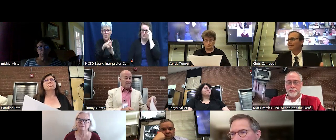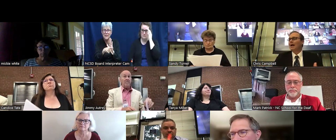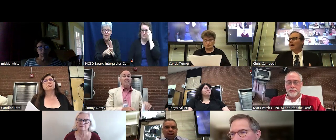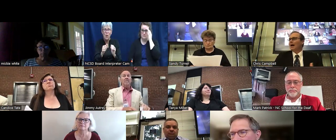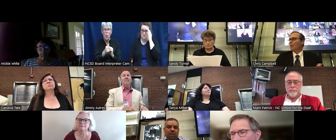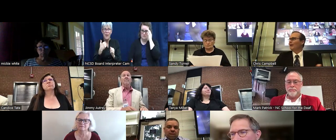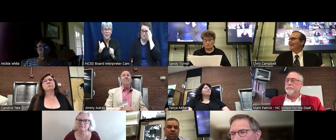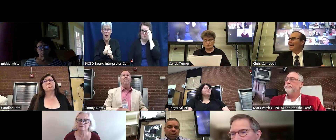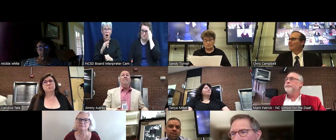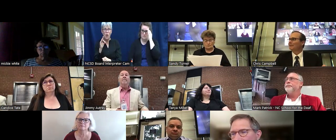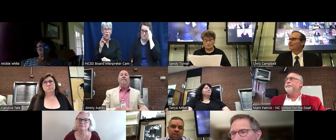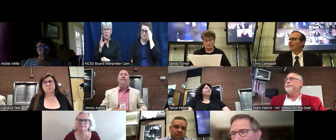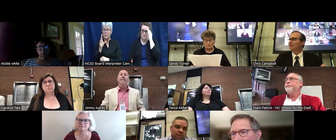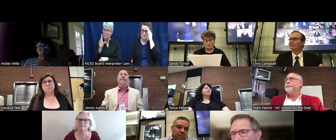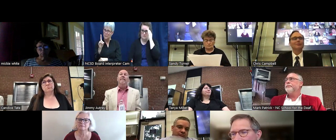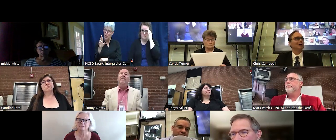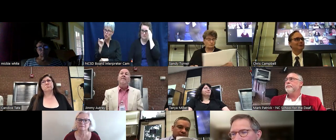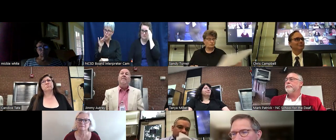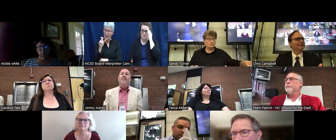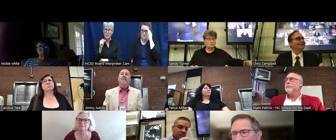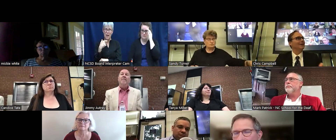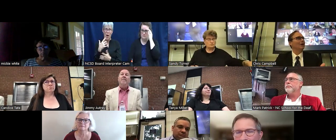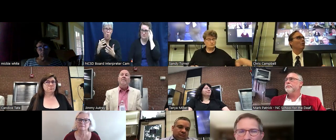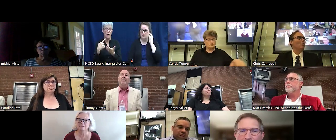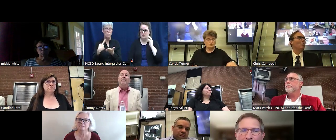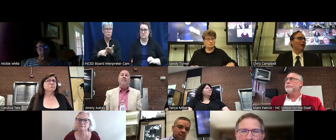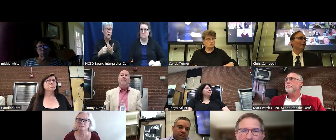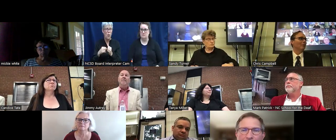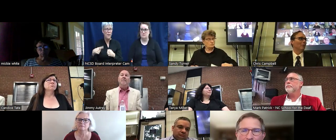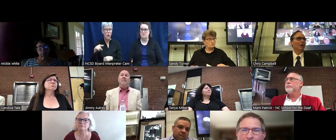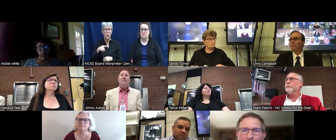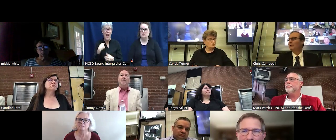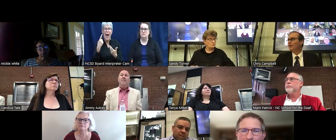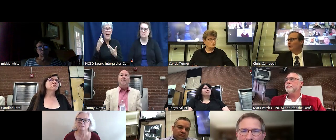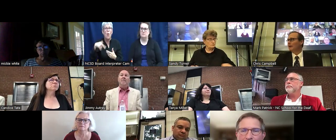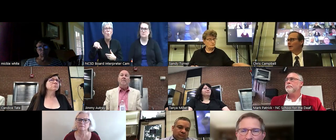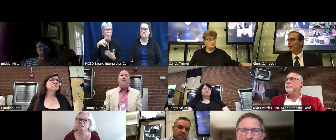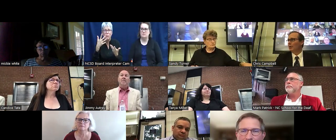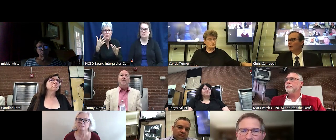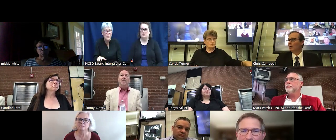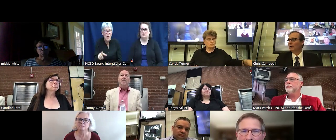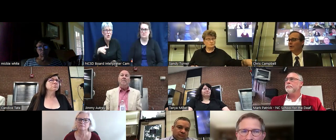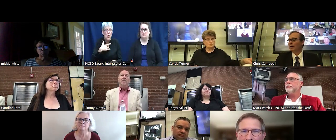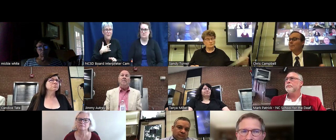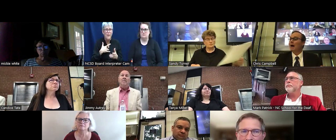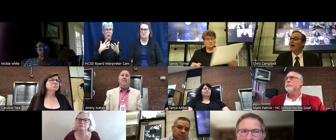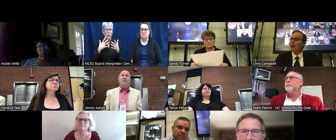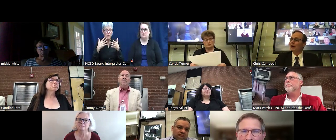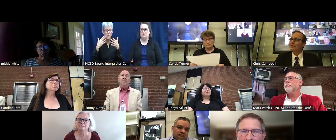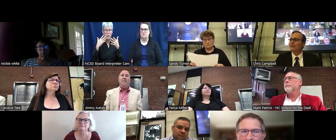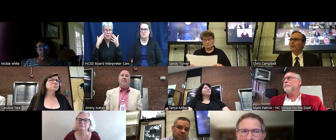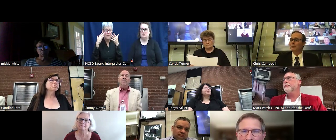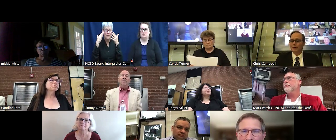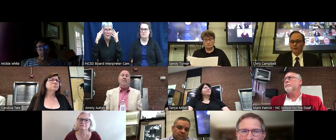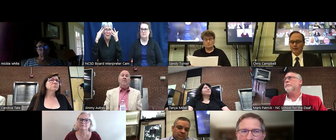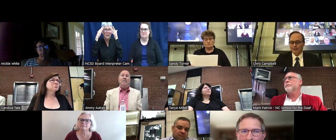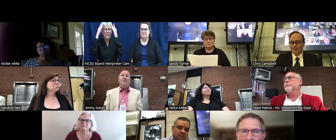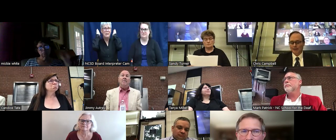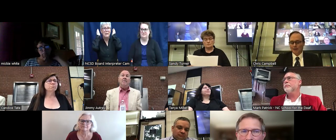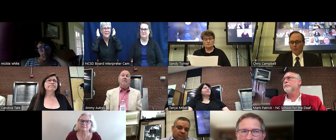drafts, I wanted to have this discussion first because I don't want to overwhelm you in what we're doing. My thought is that we